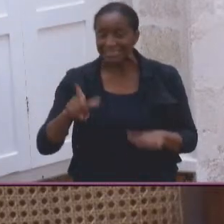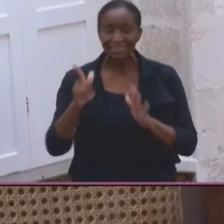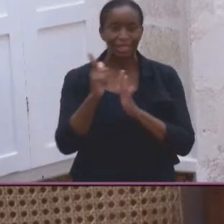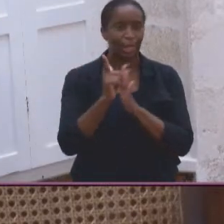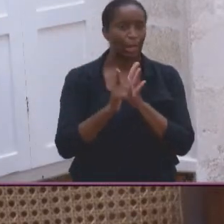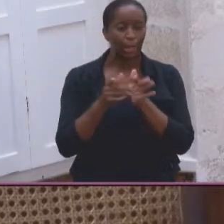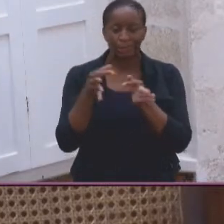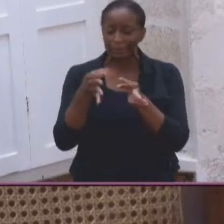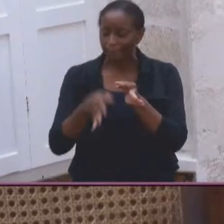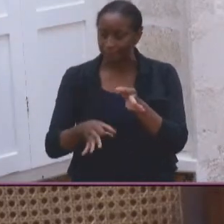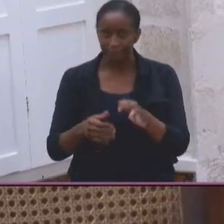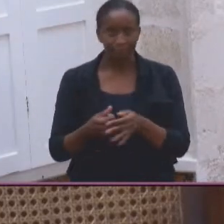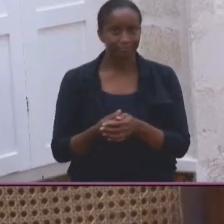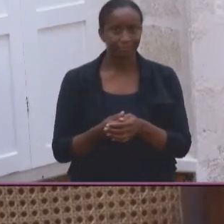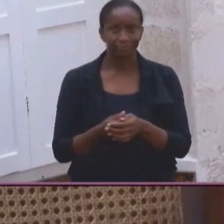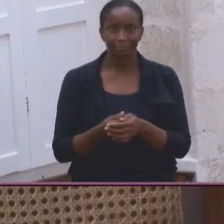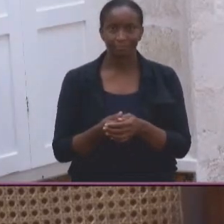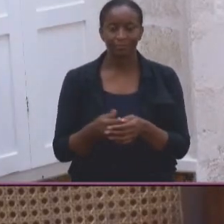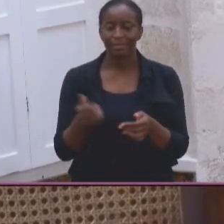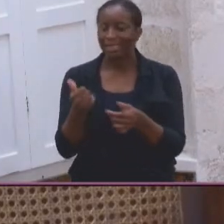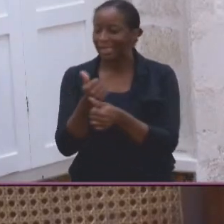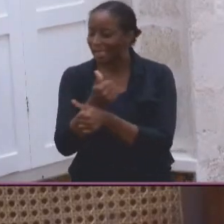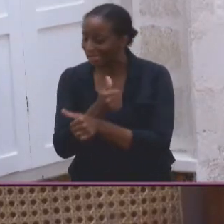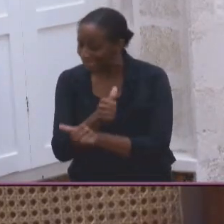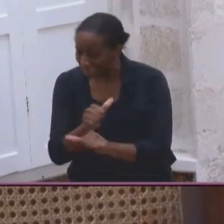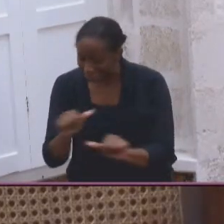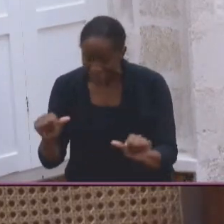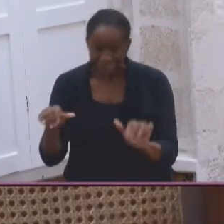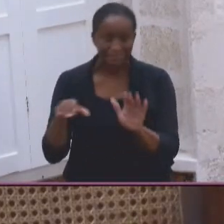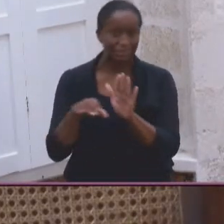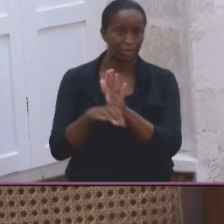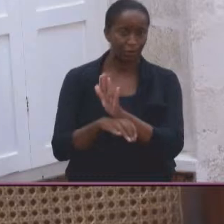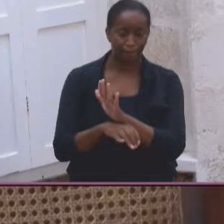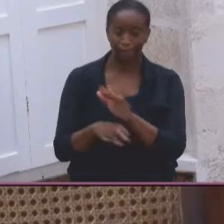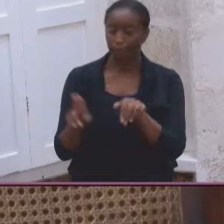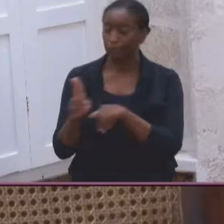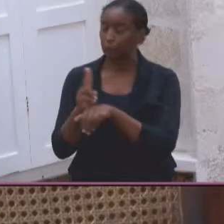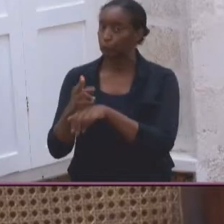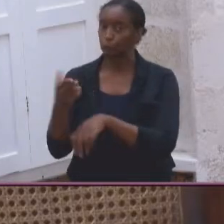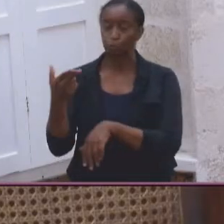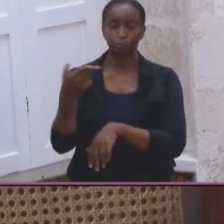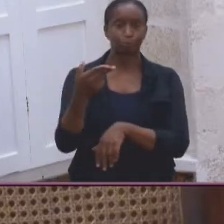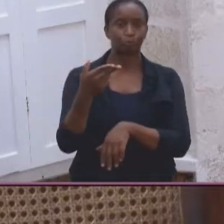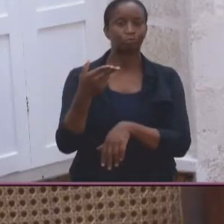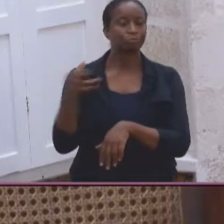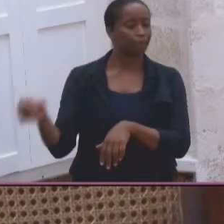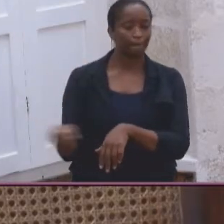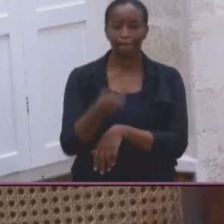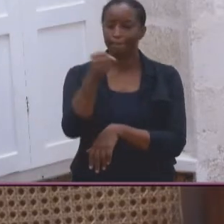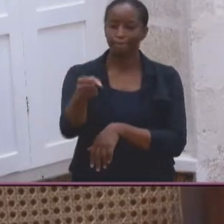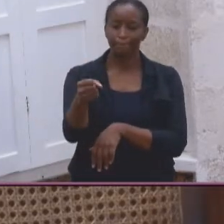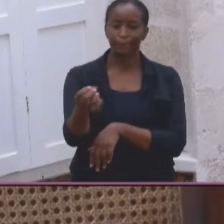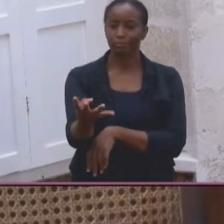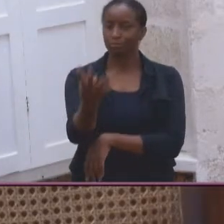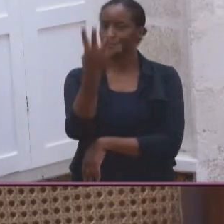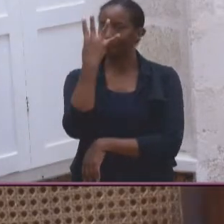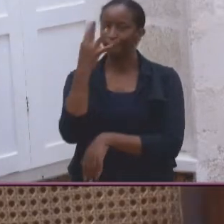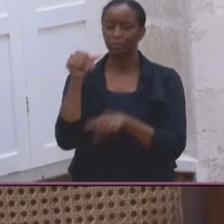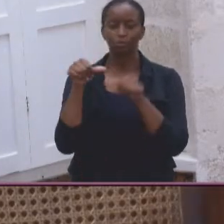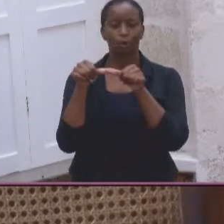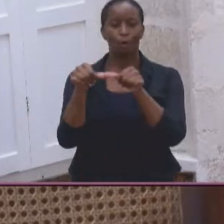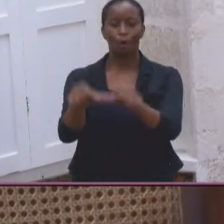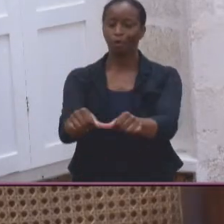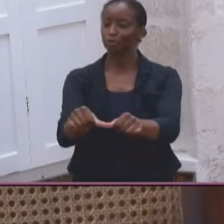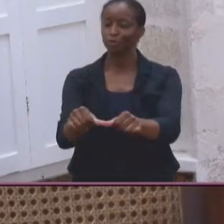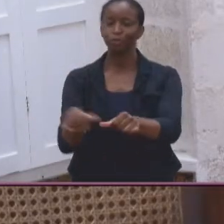any crime with a firearm, it is mandatory life imprisonment without the chance of